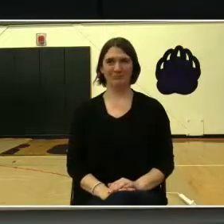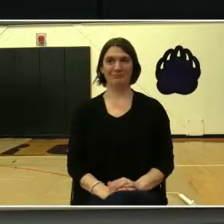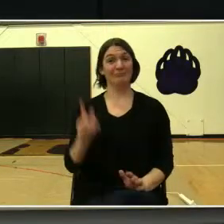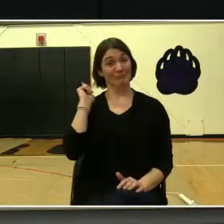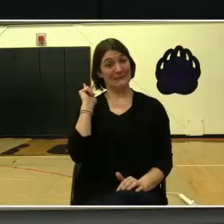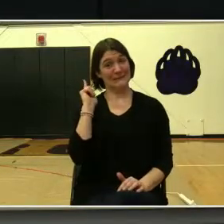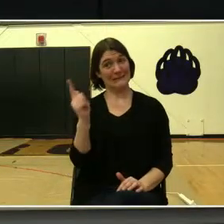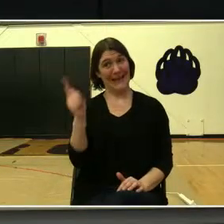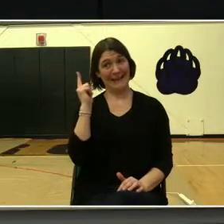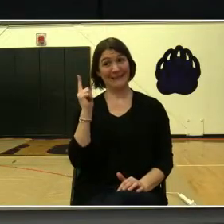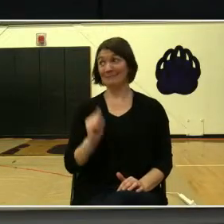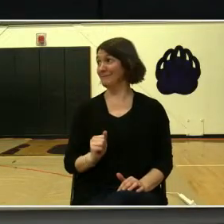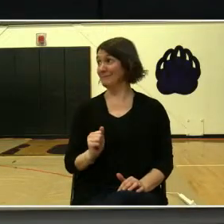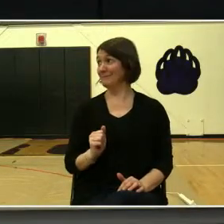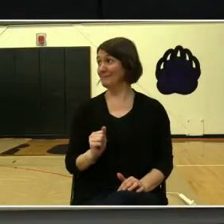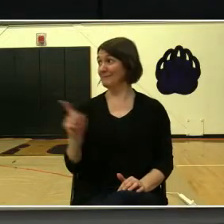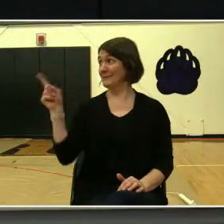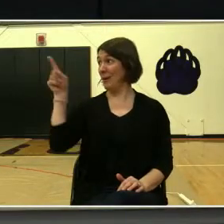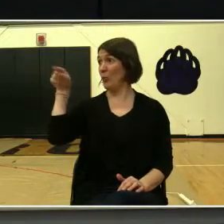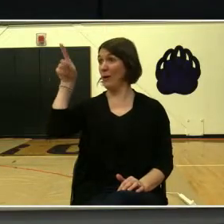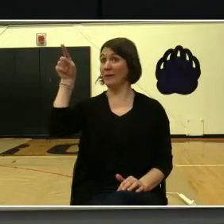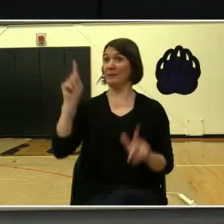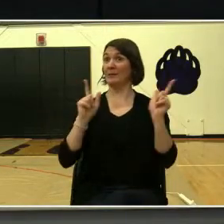it's been moved and seconded who